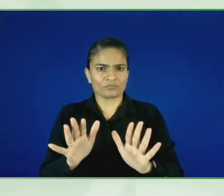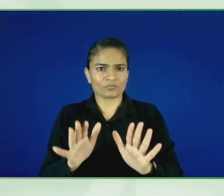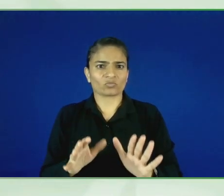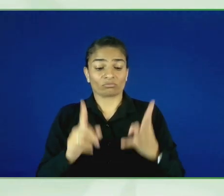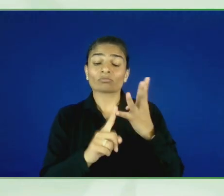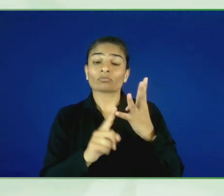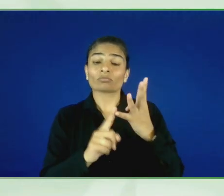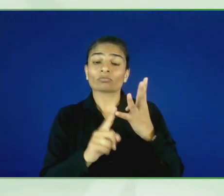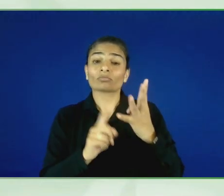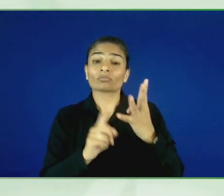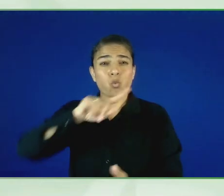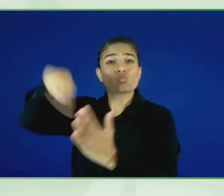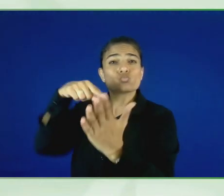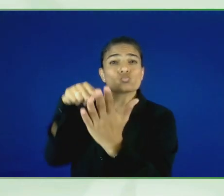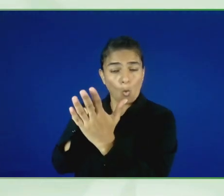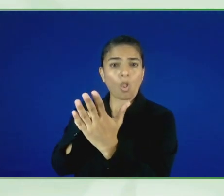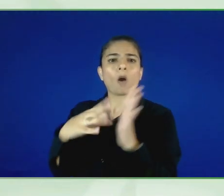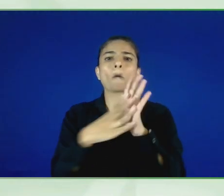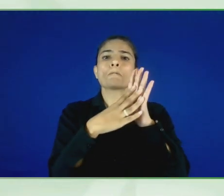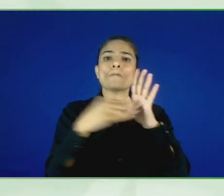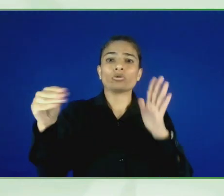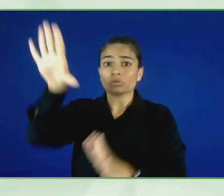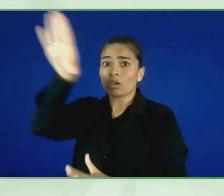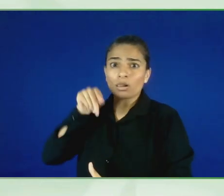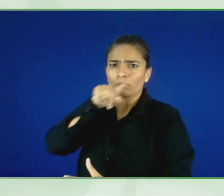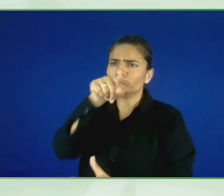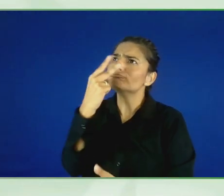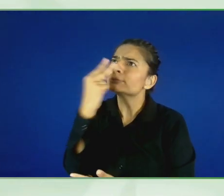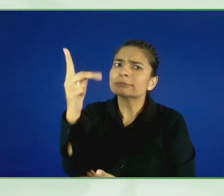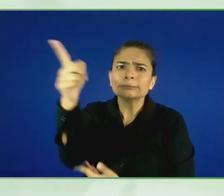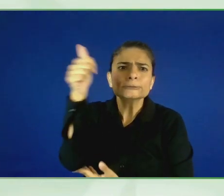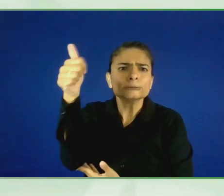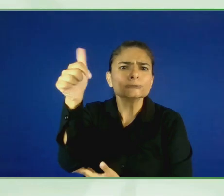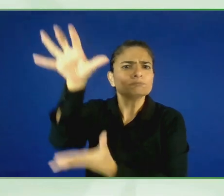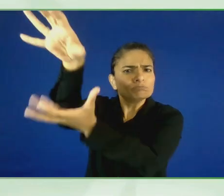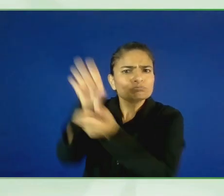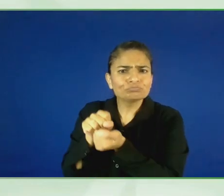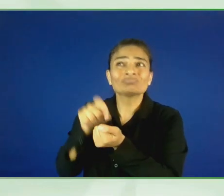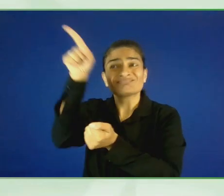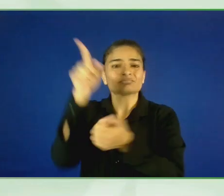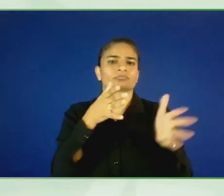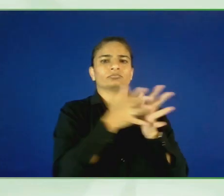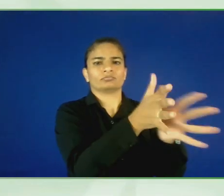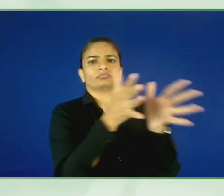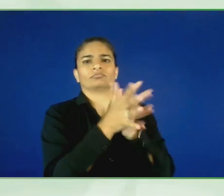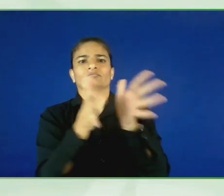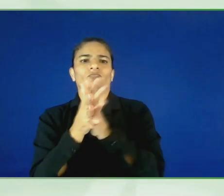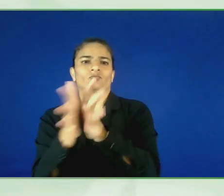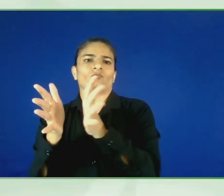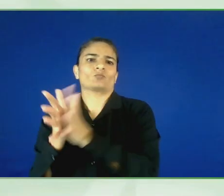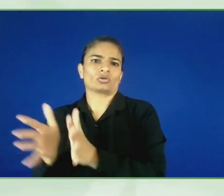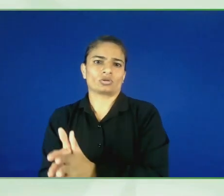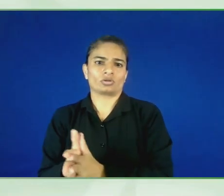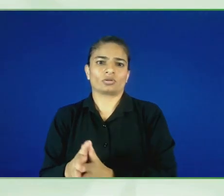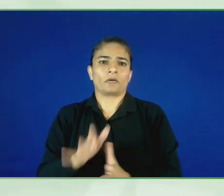role model the storytelling that you can bring to every single person that you touch. I also, by